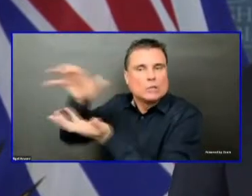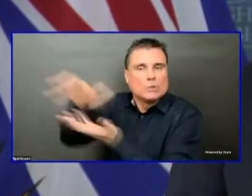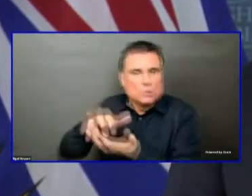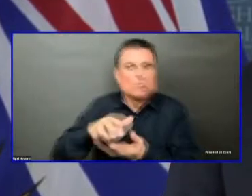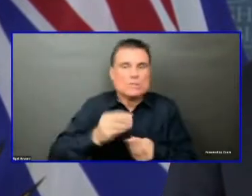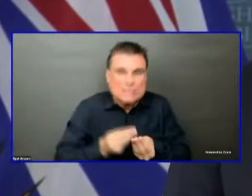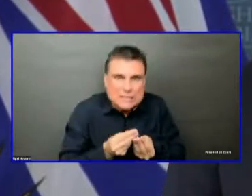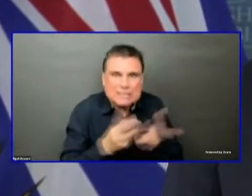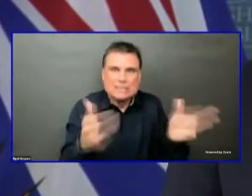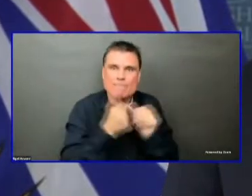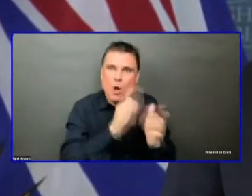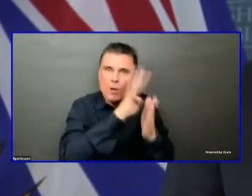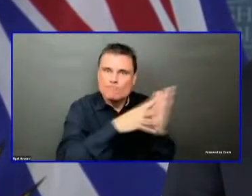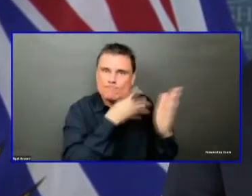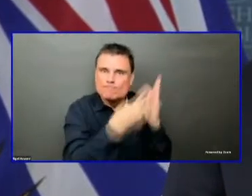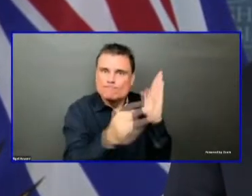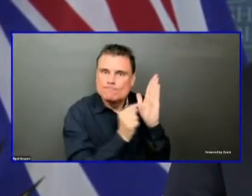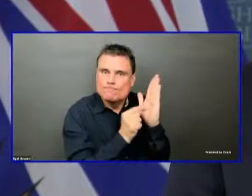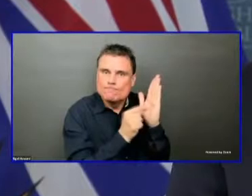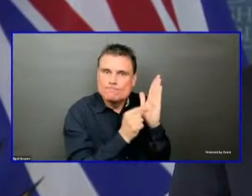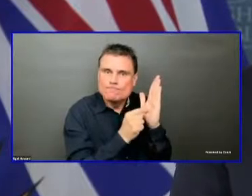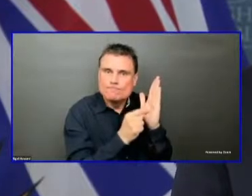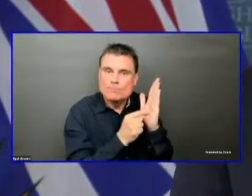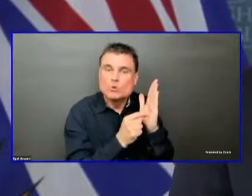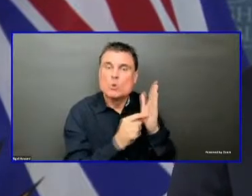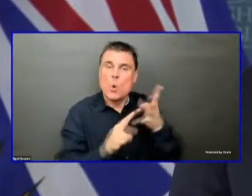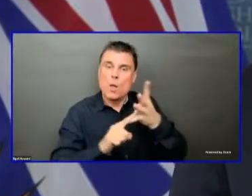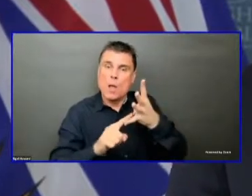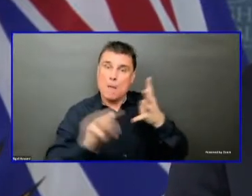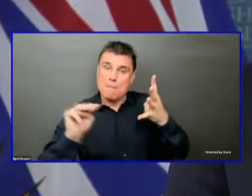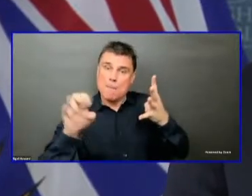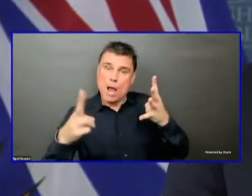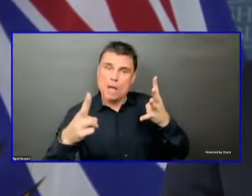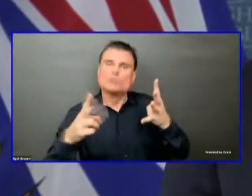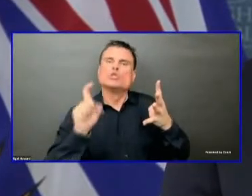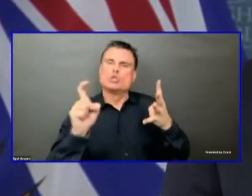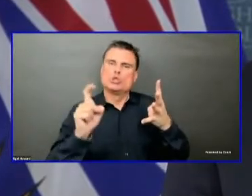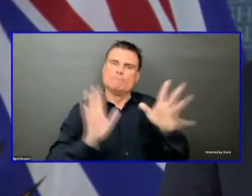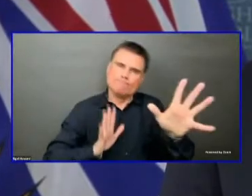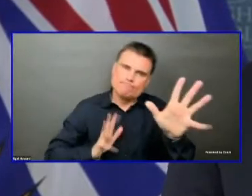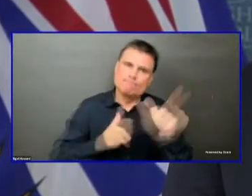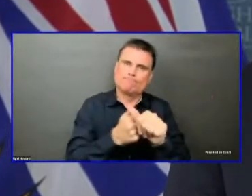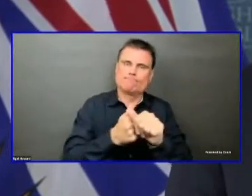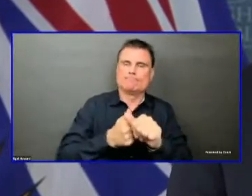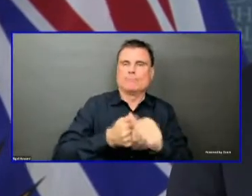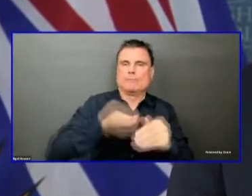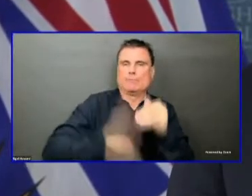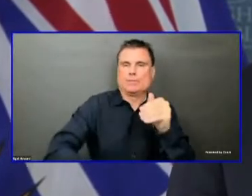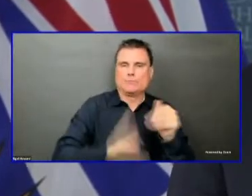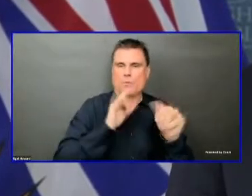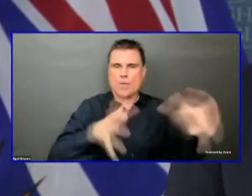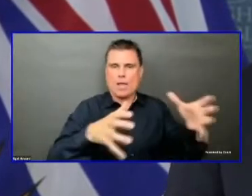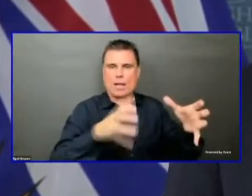March. Wanted to note as well, and Dr. Henry has talked about this, in addition to